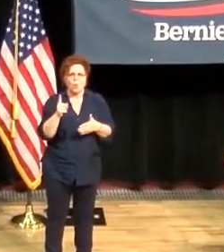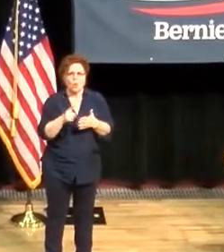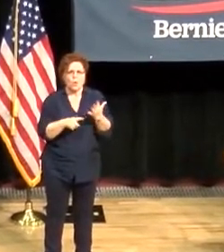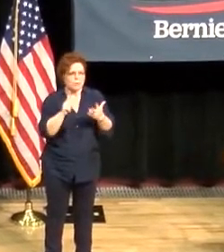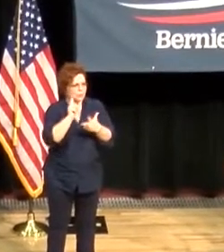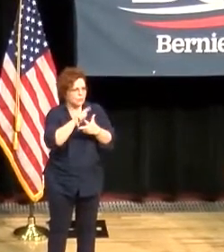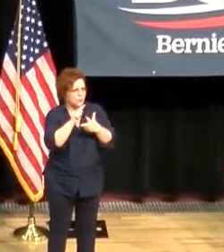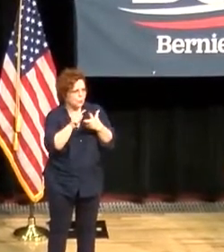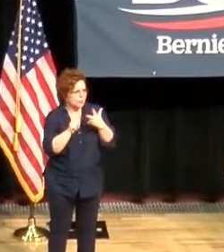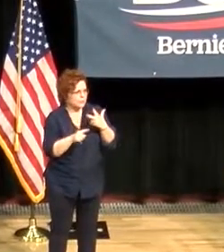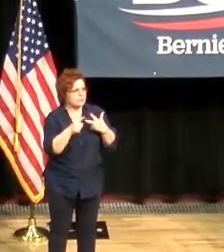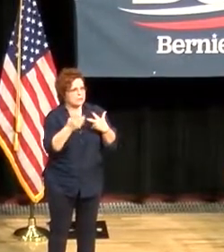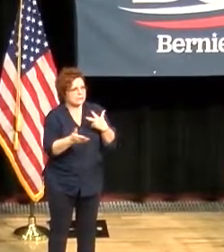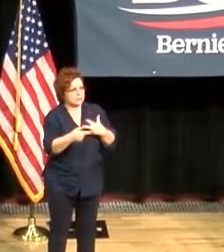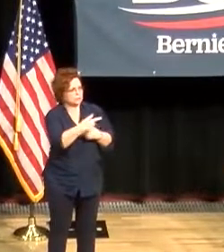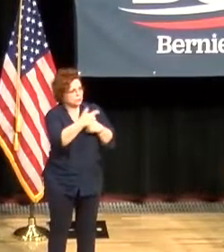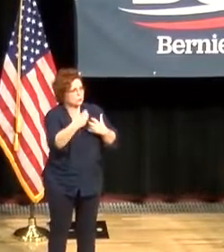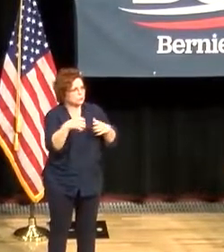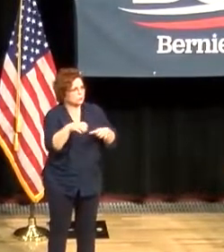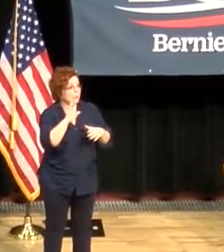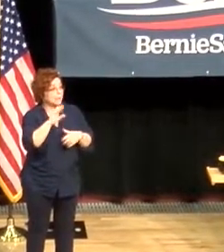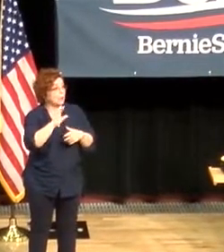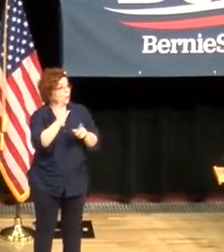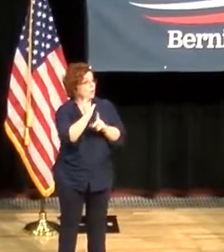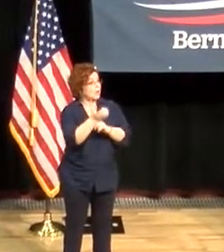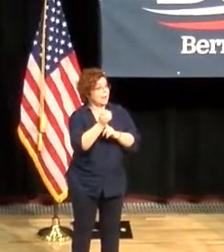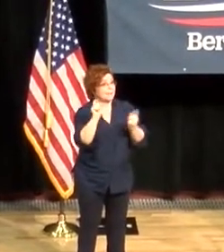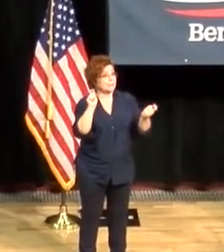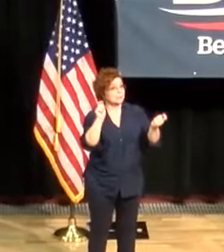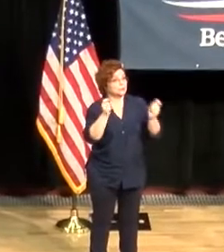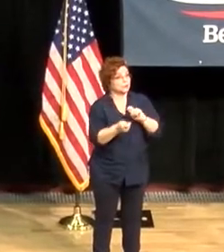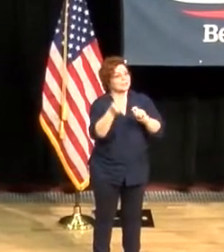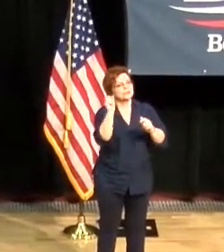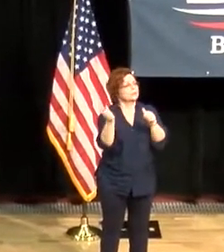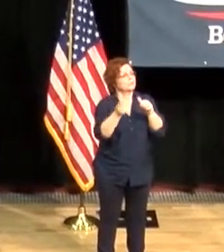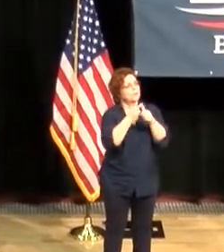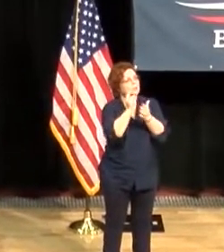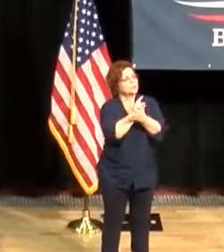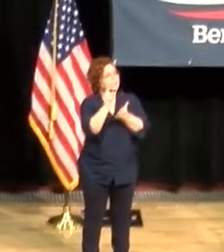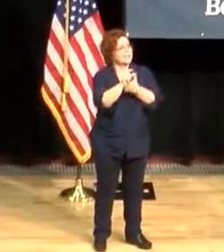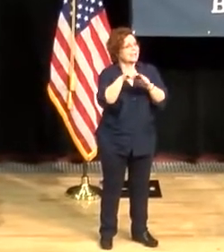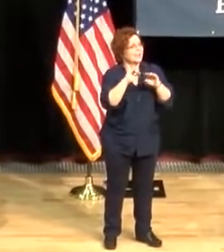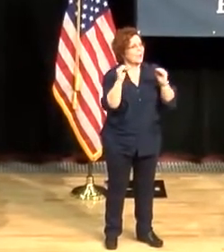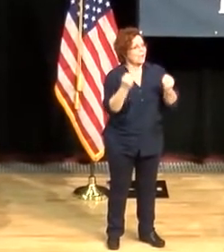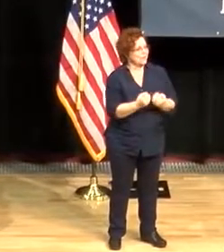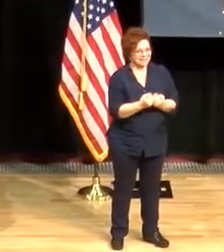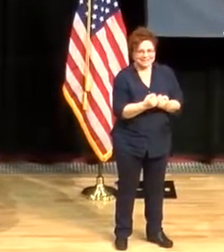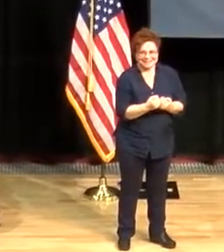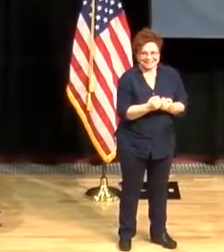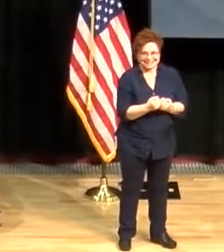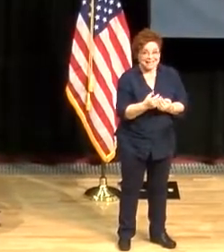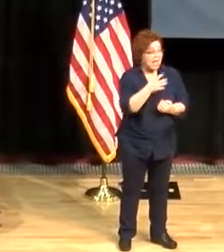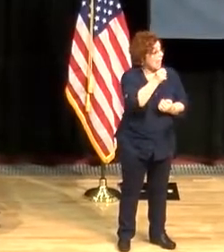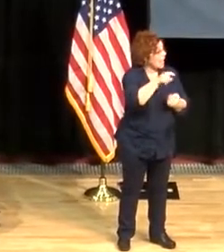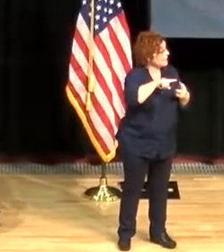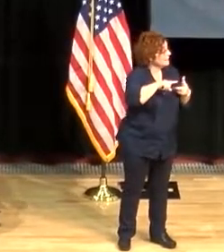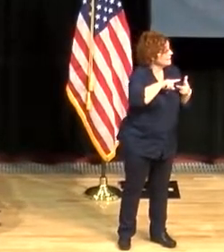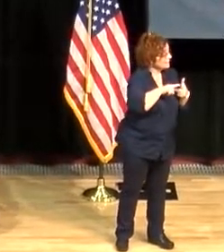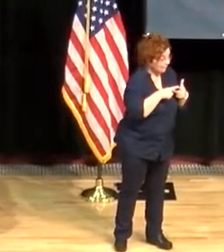three things that you're going to do about climate change in your first week in office? And